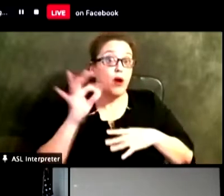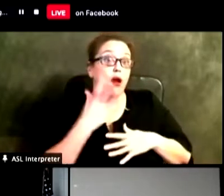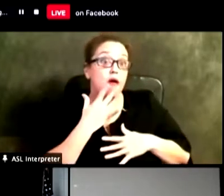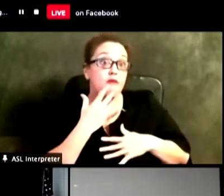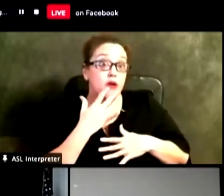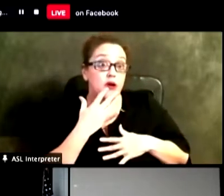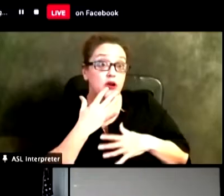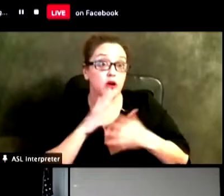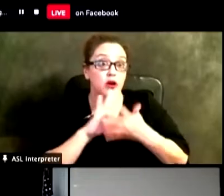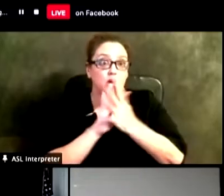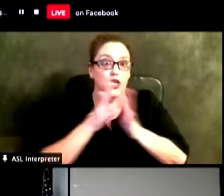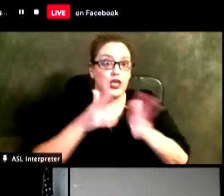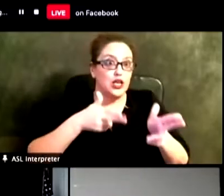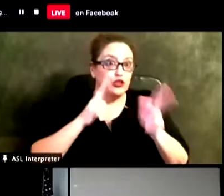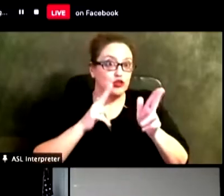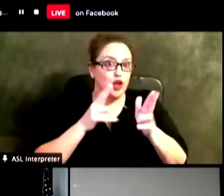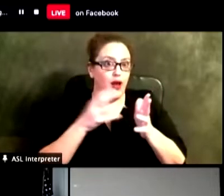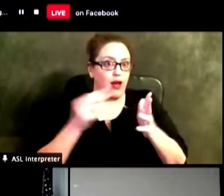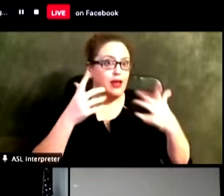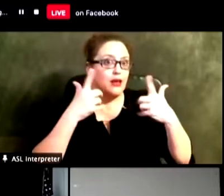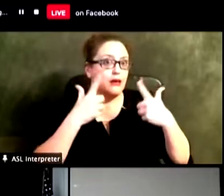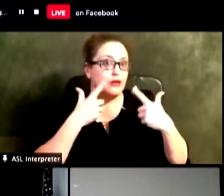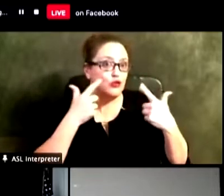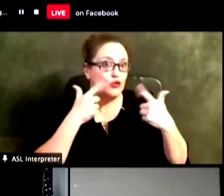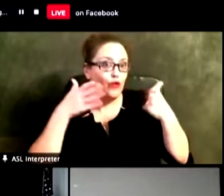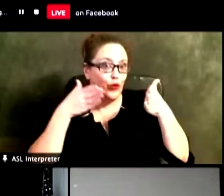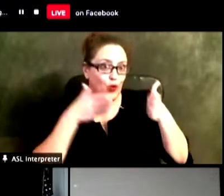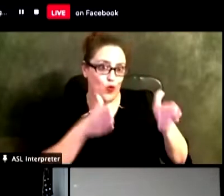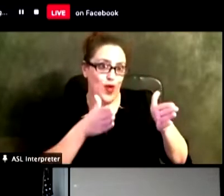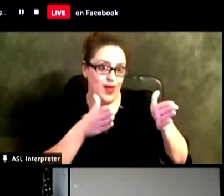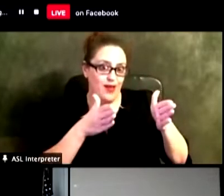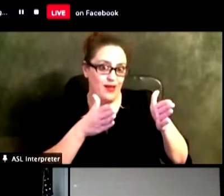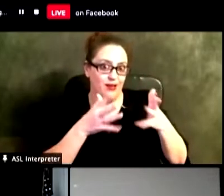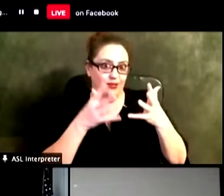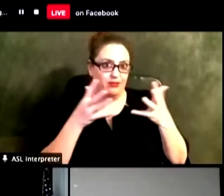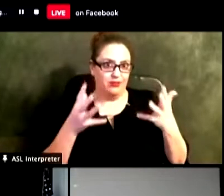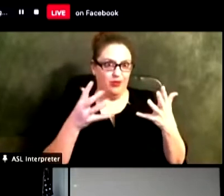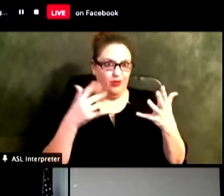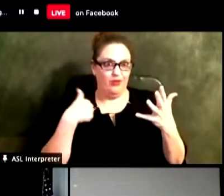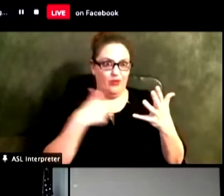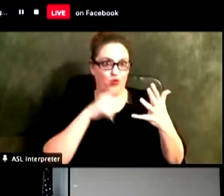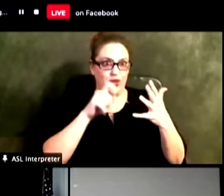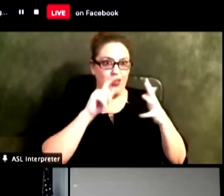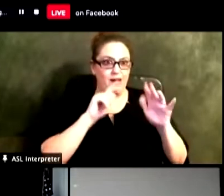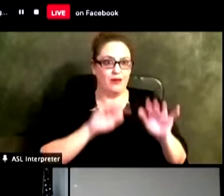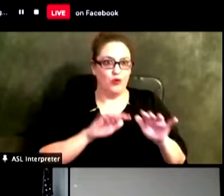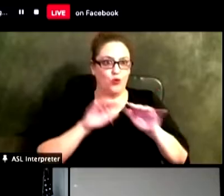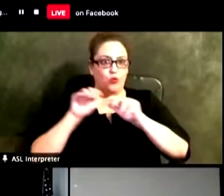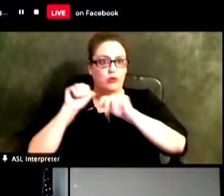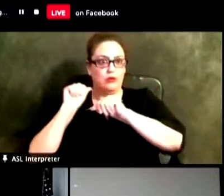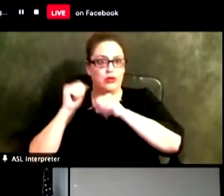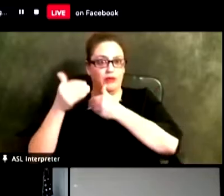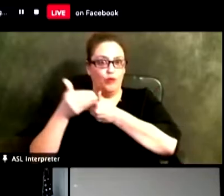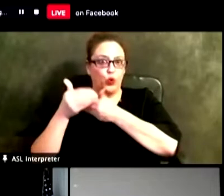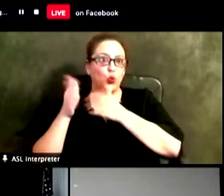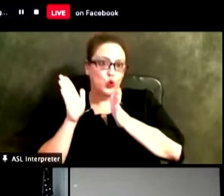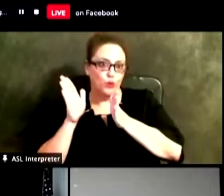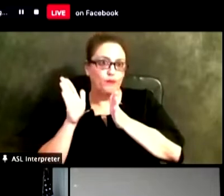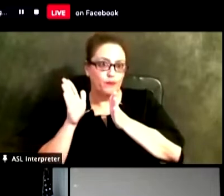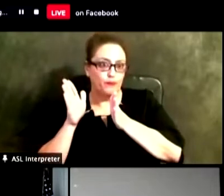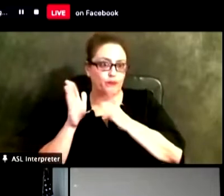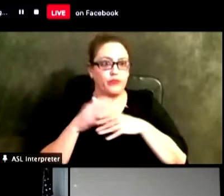jovial manner, so much so that we had to walk out of the room. So